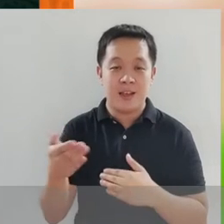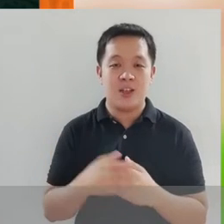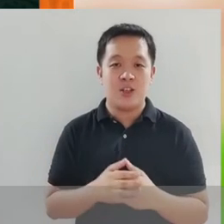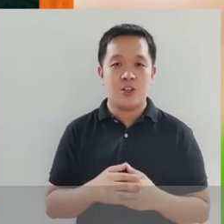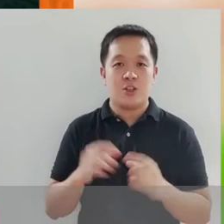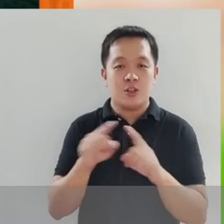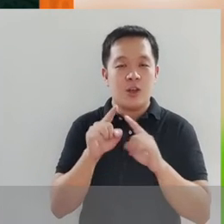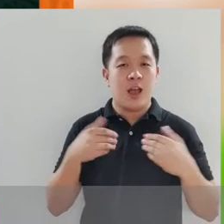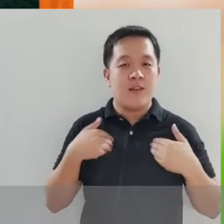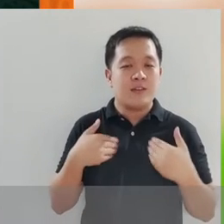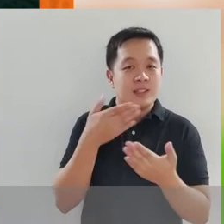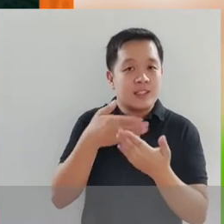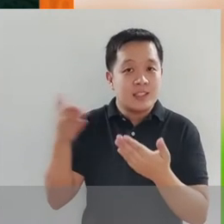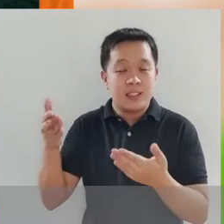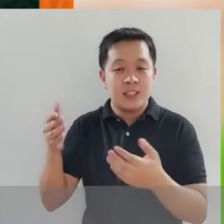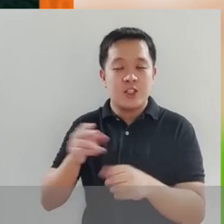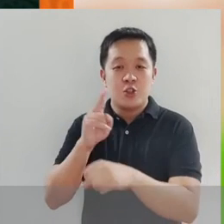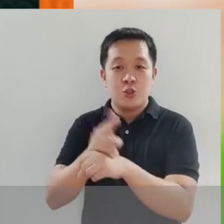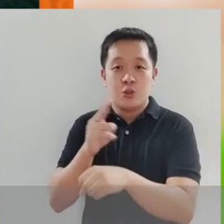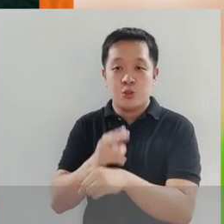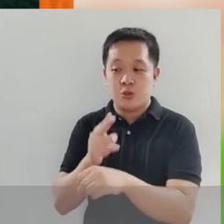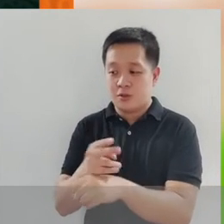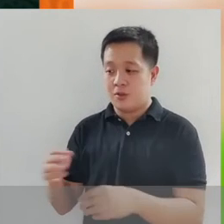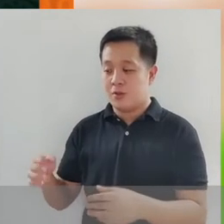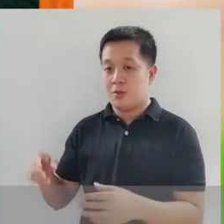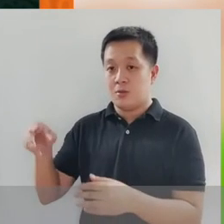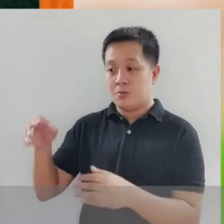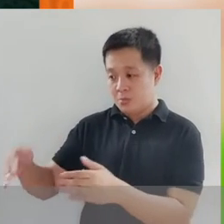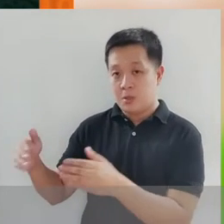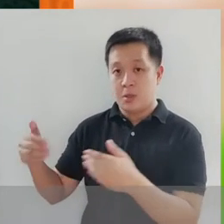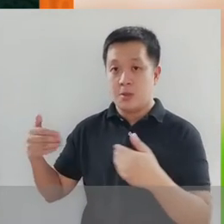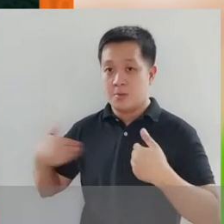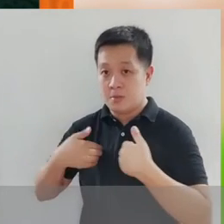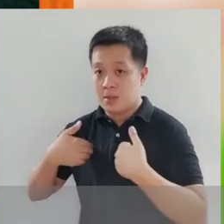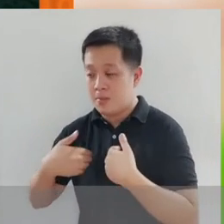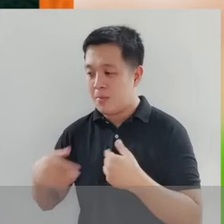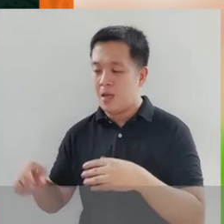Then we have a thing we use to tie our pet.